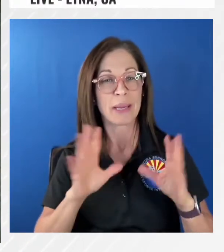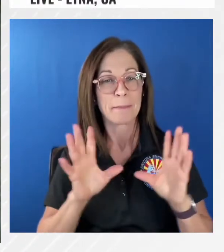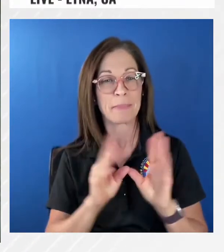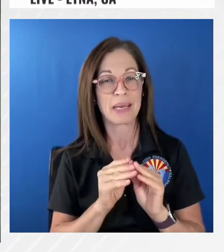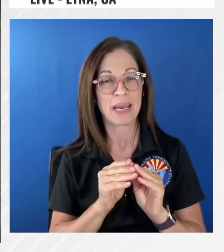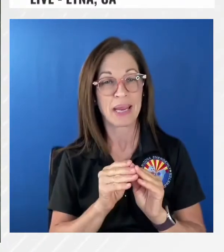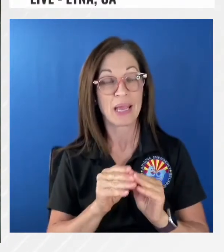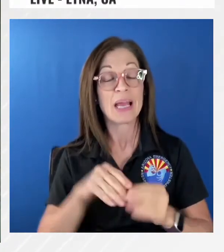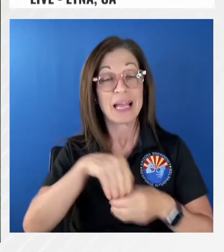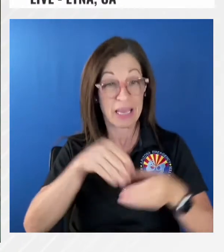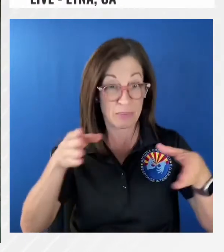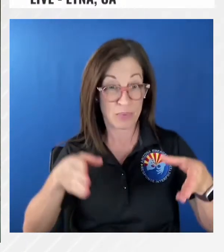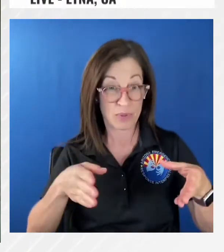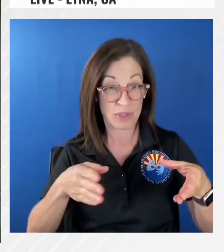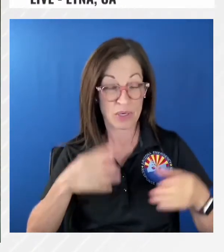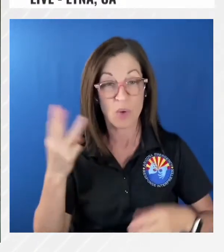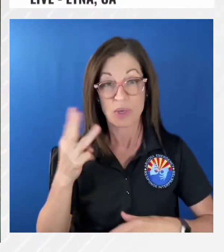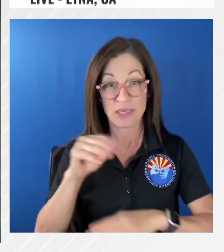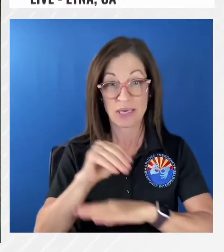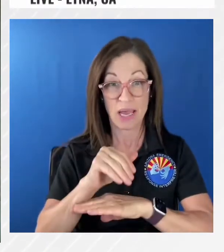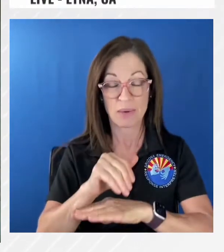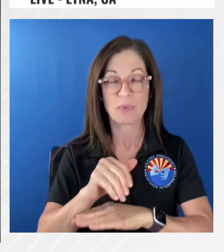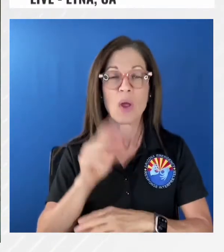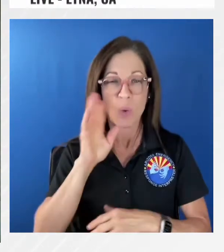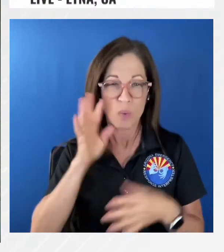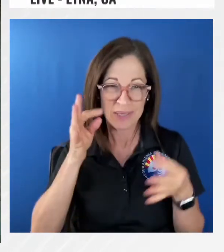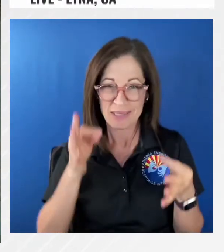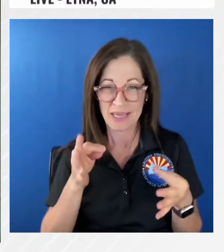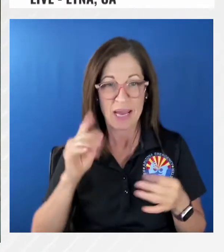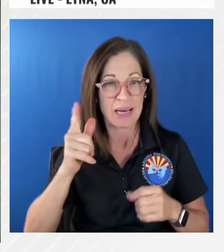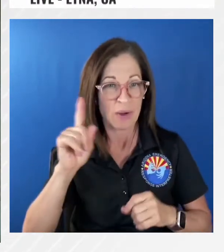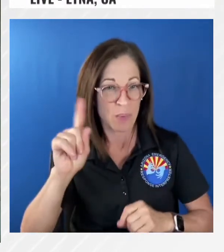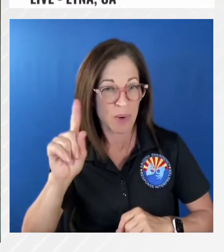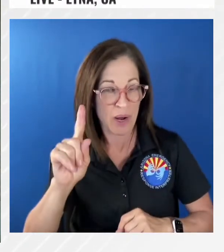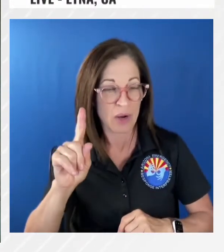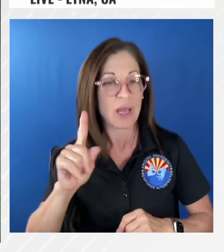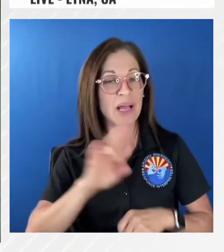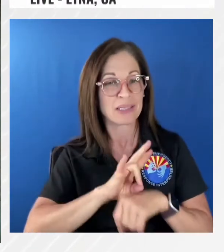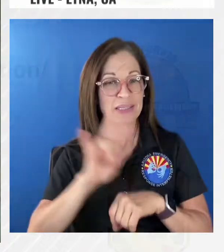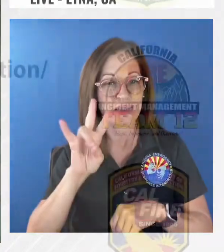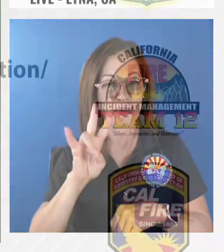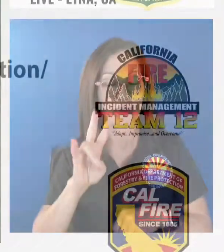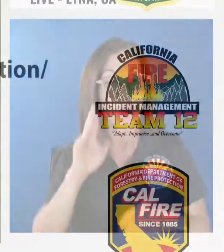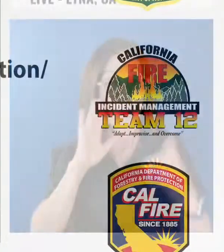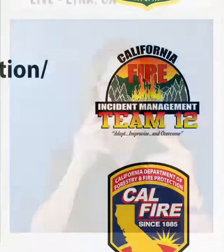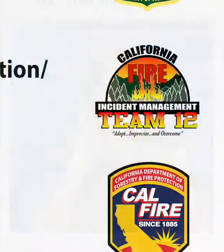Location is to be determined, and that will be at 7 p.m. So hopefully you'll join us in person. Thank you.